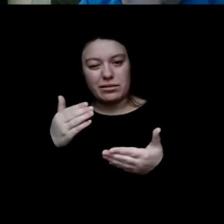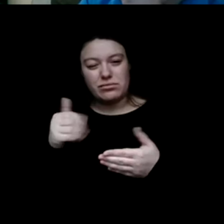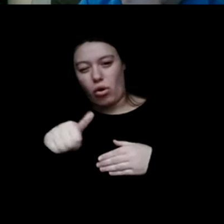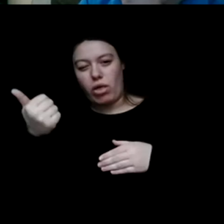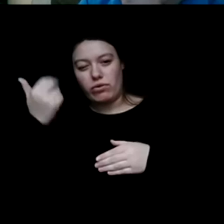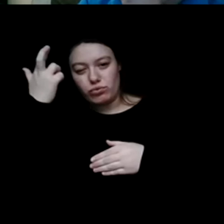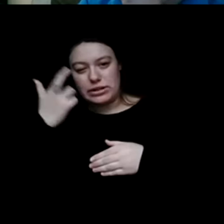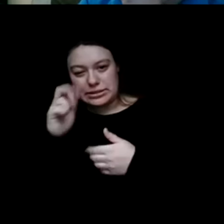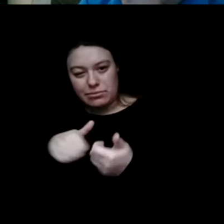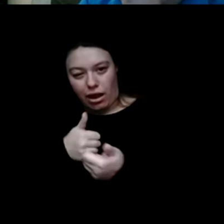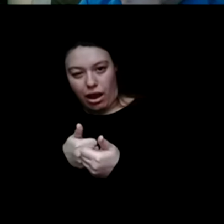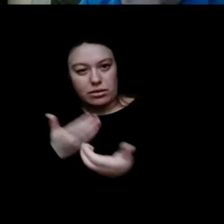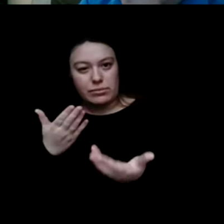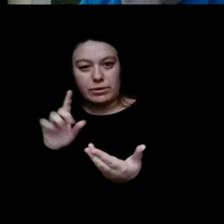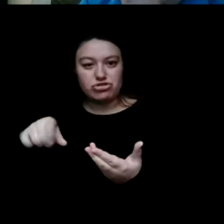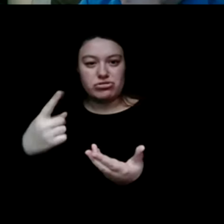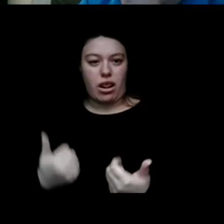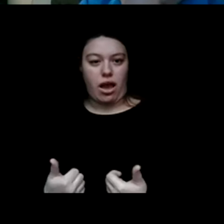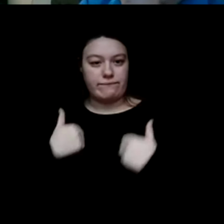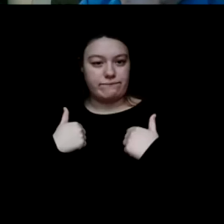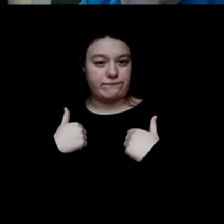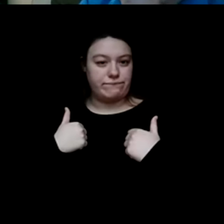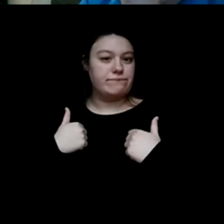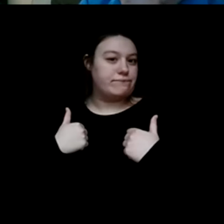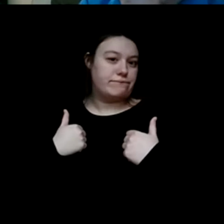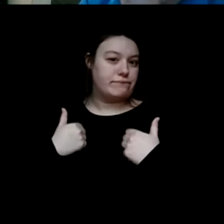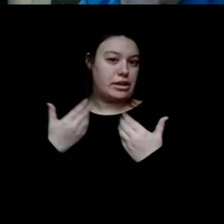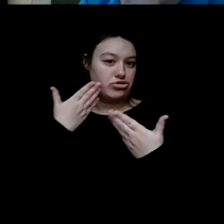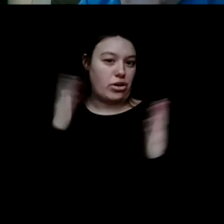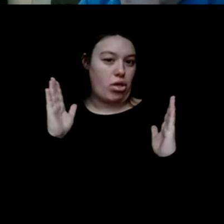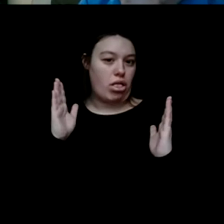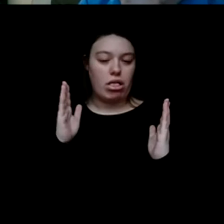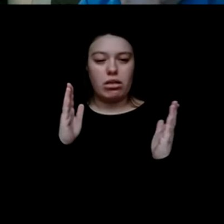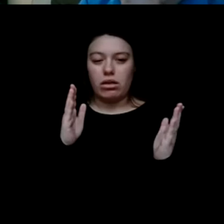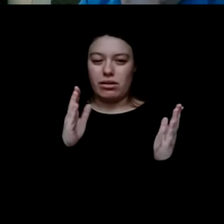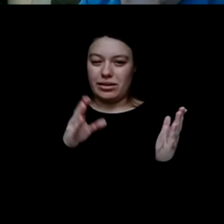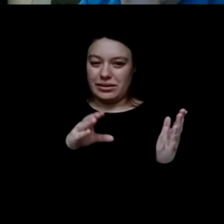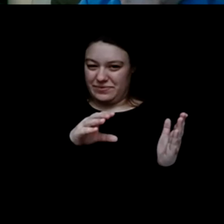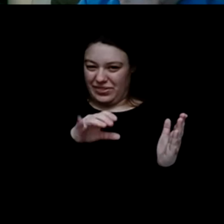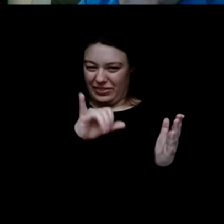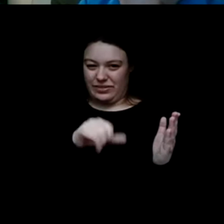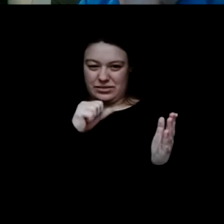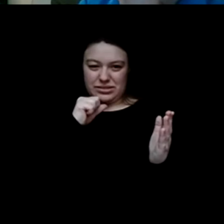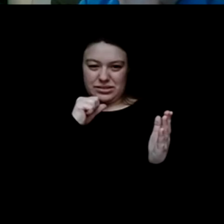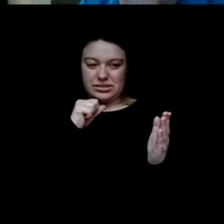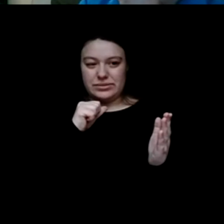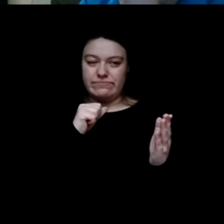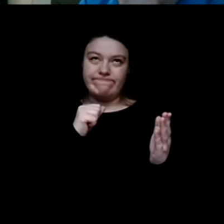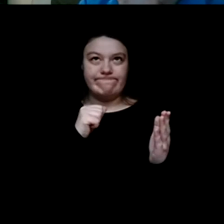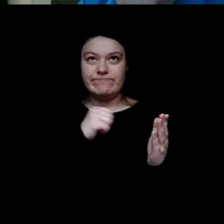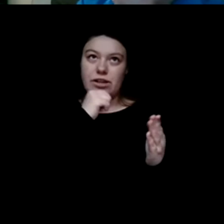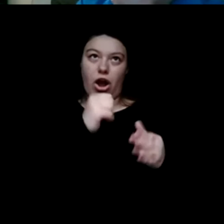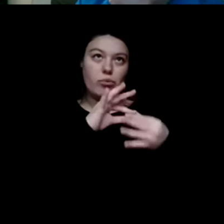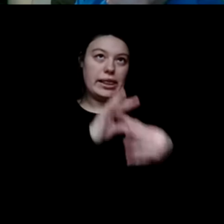other aspects of their life as well. And then that might be beyond the scope of what sort of mentorship you can provide them. And so I think